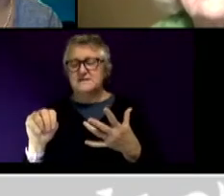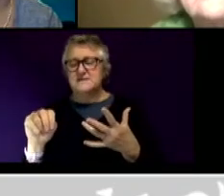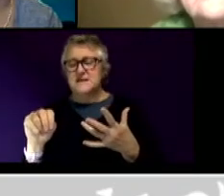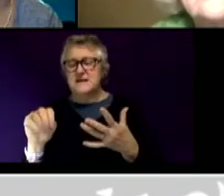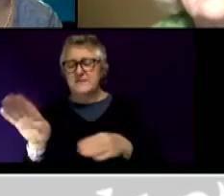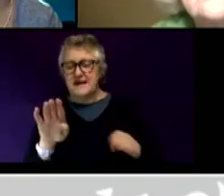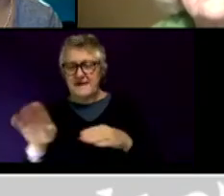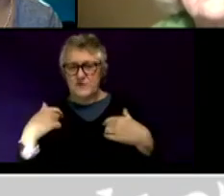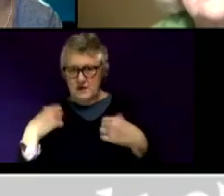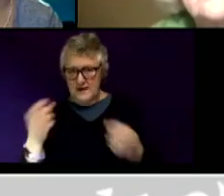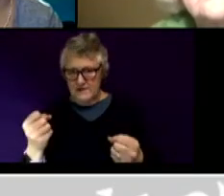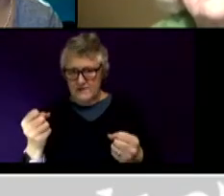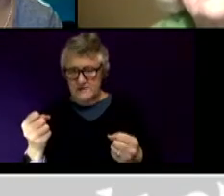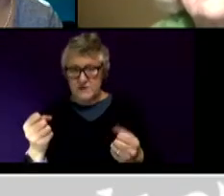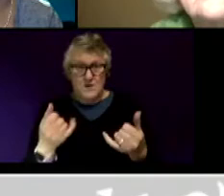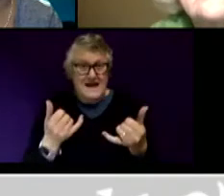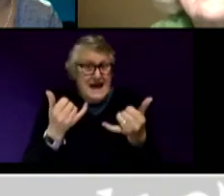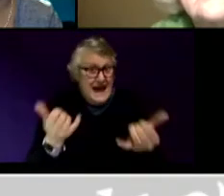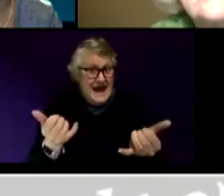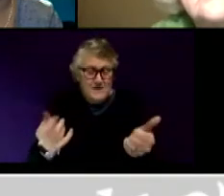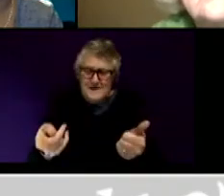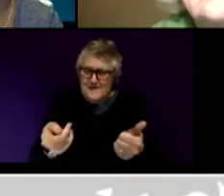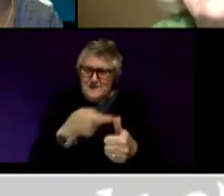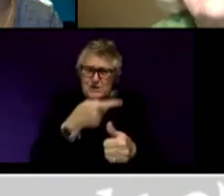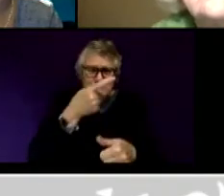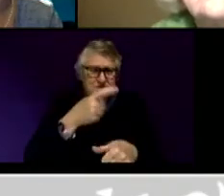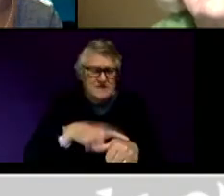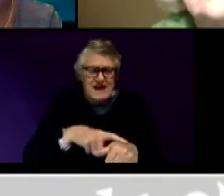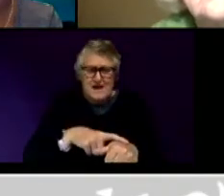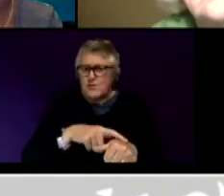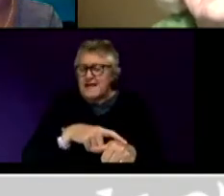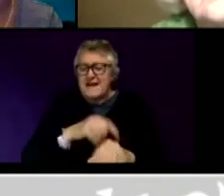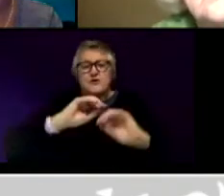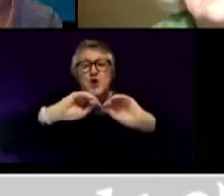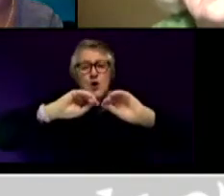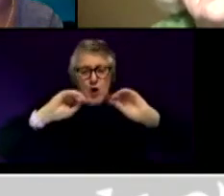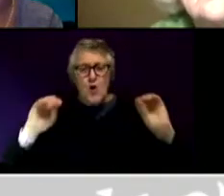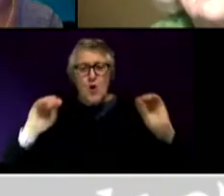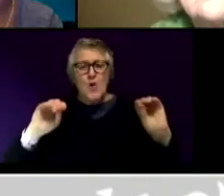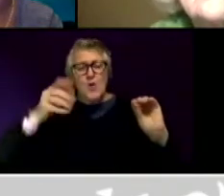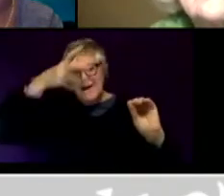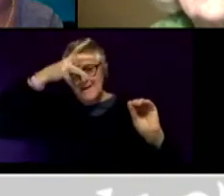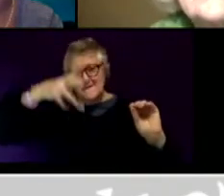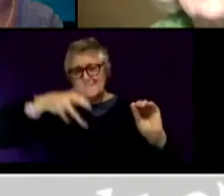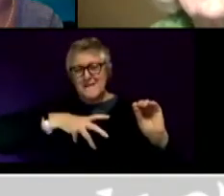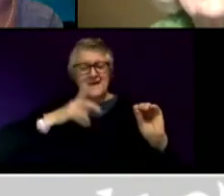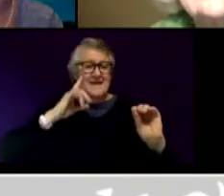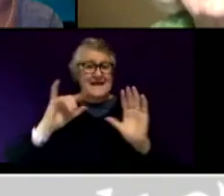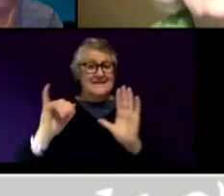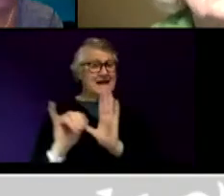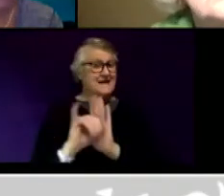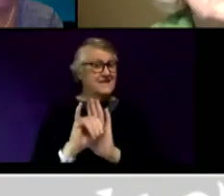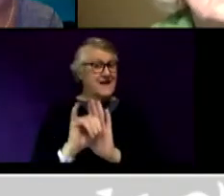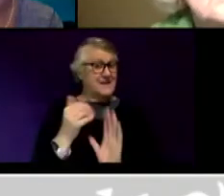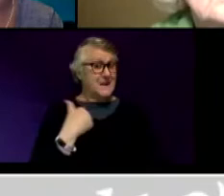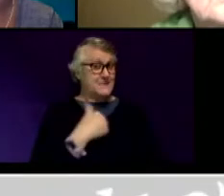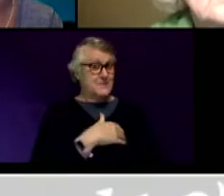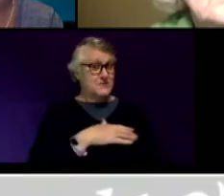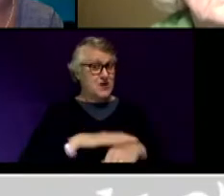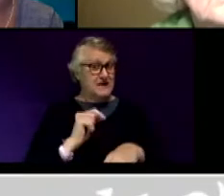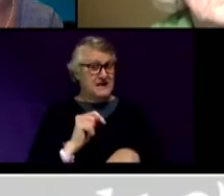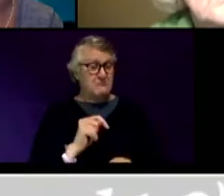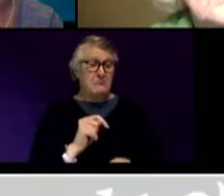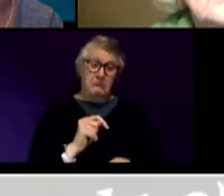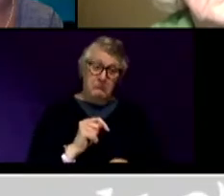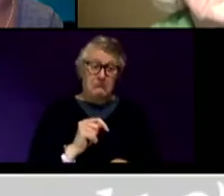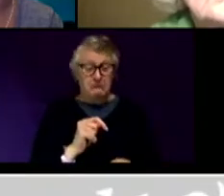that will not have a male identifying person on it, which I think is worth noting and pretty cool. And this steering committee will be comprised of the